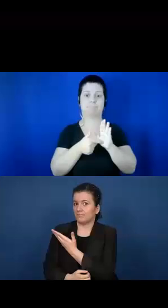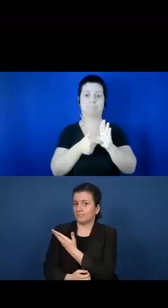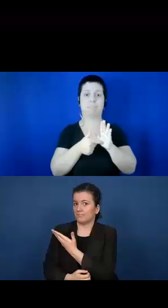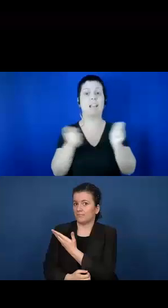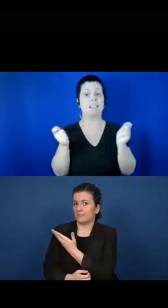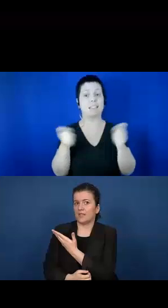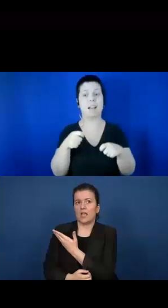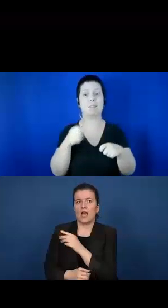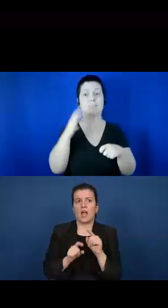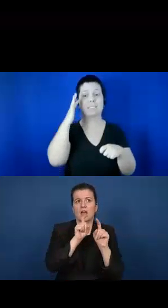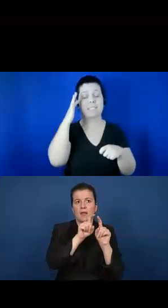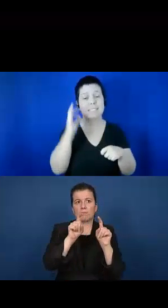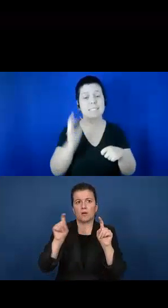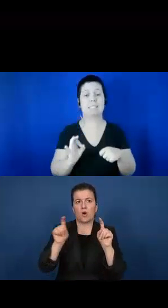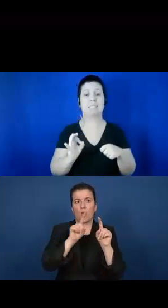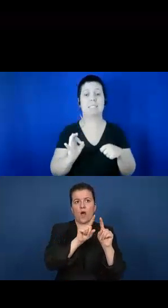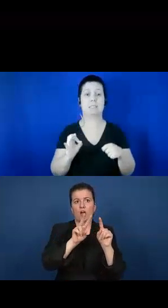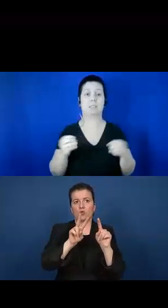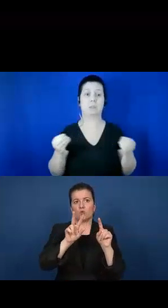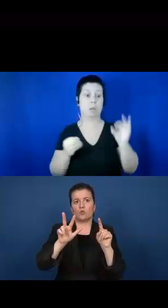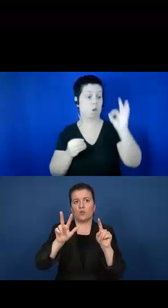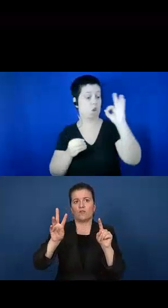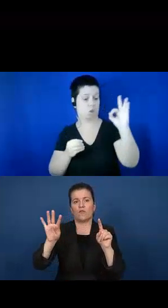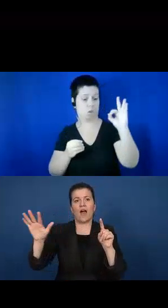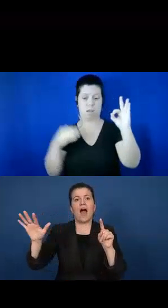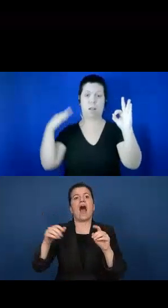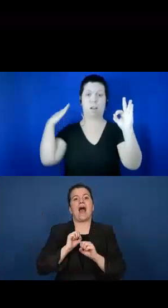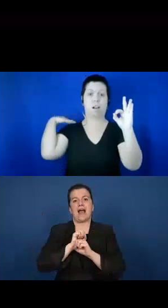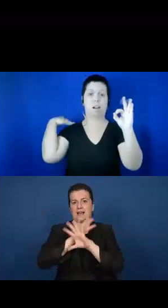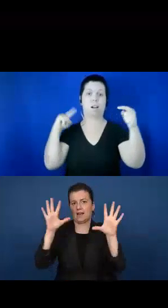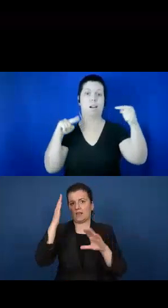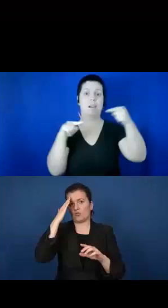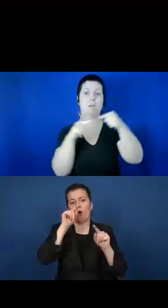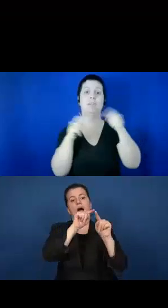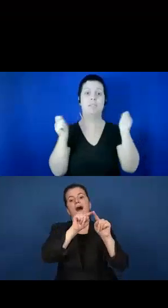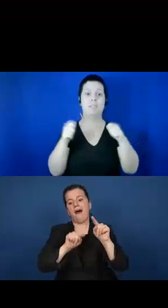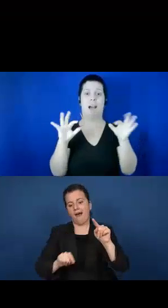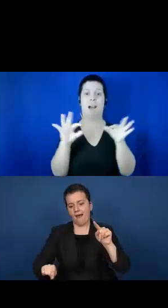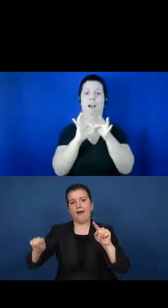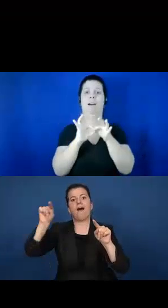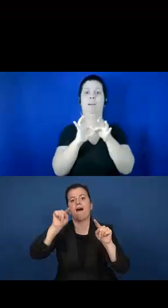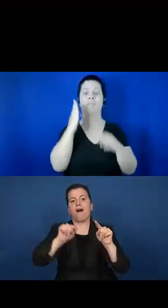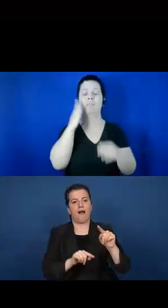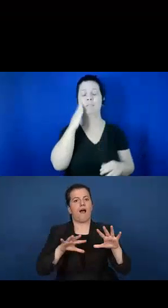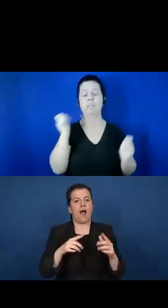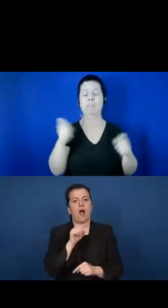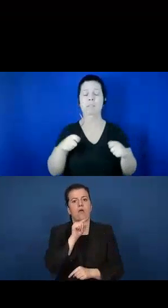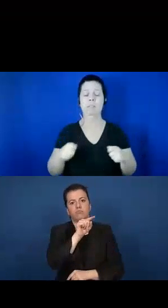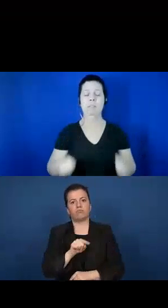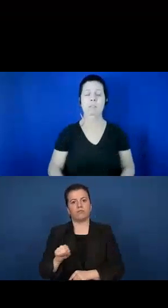the relationship between these red dots and the different actuators that we are using.